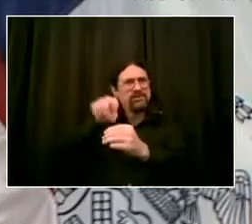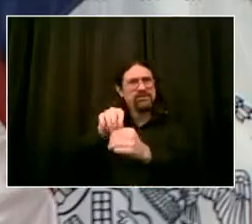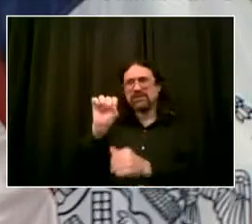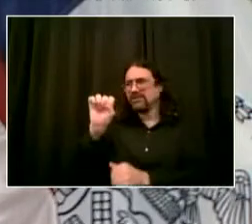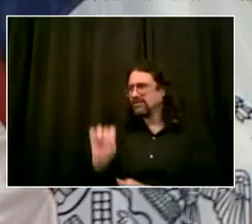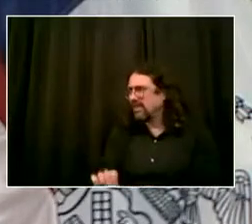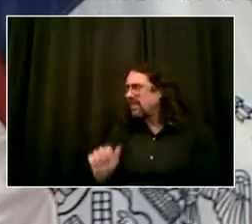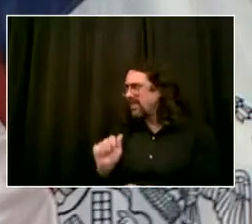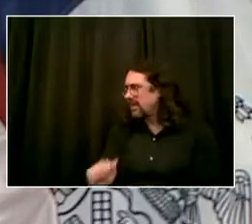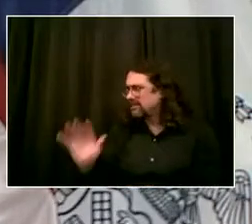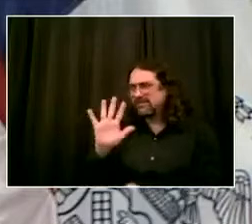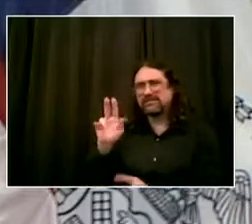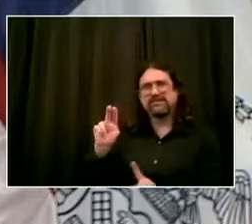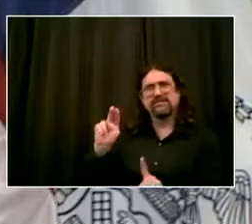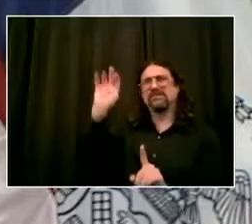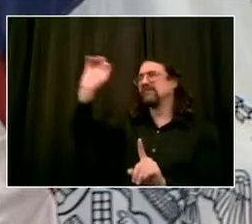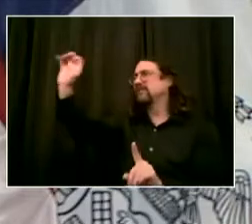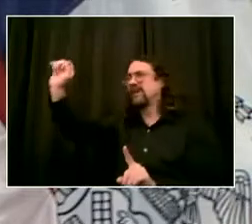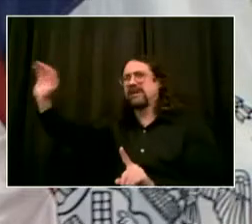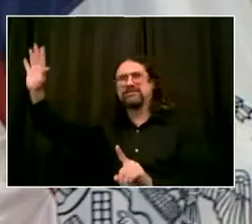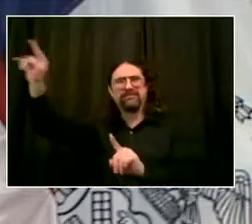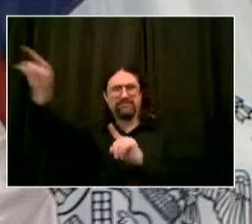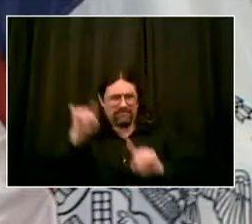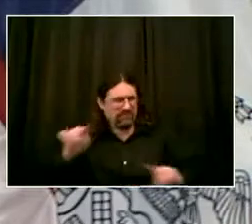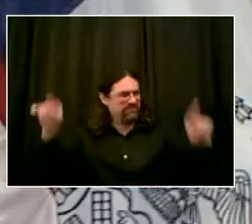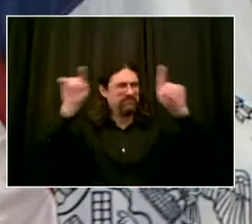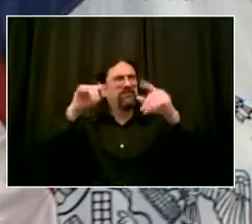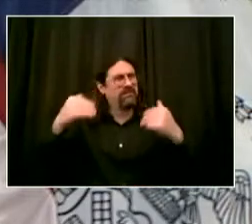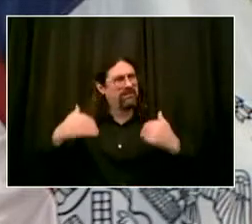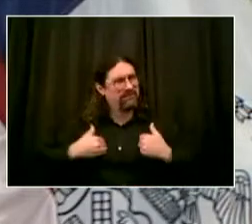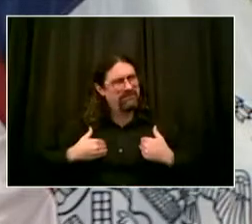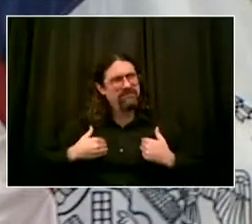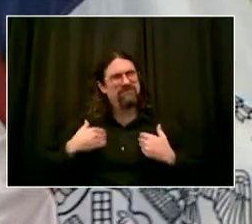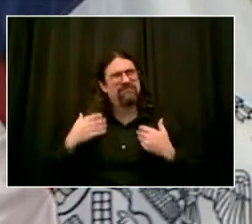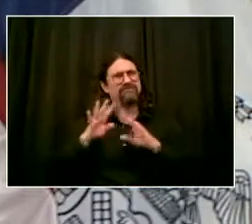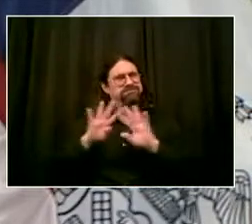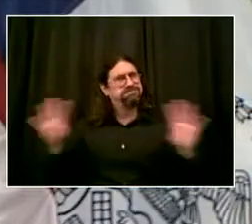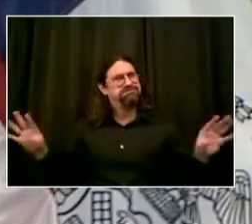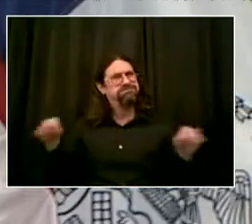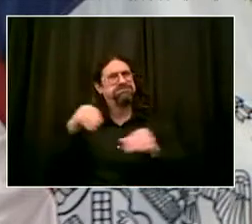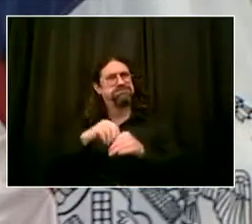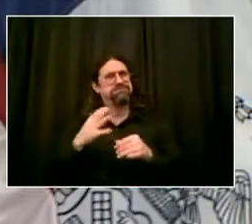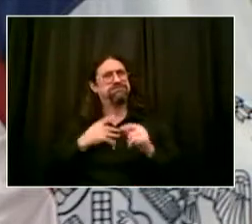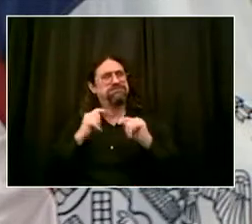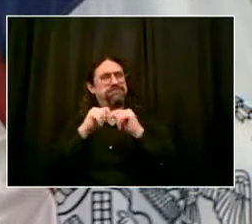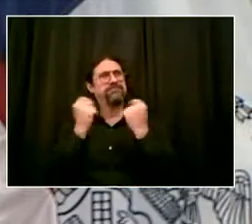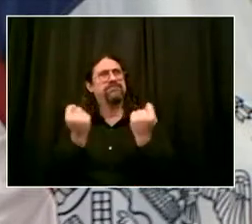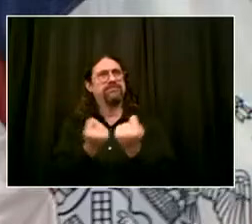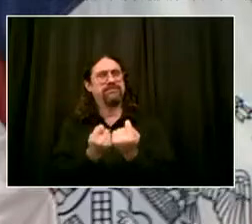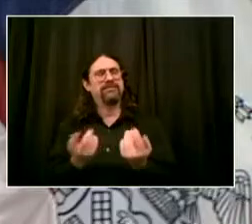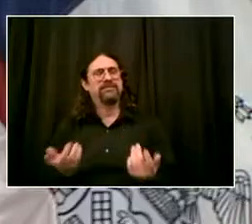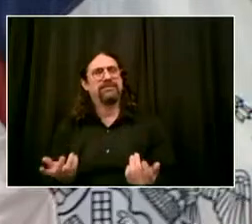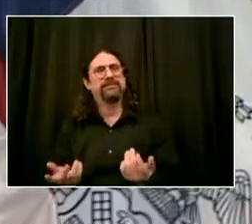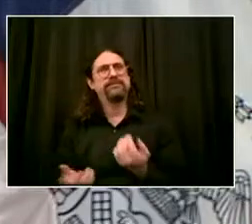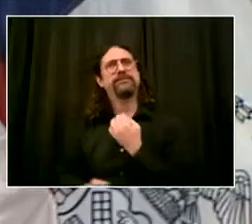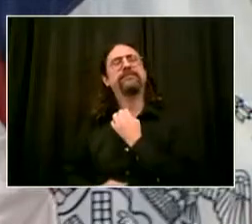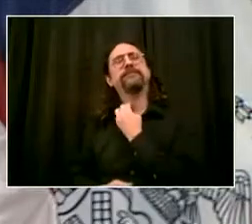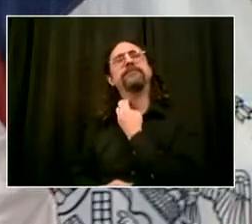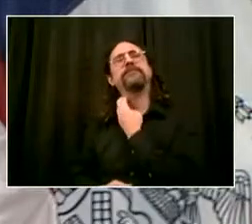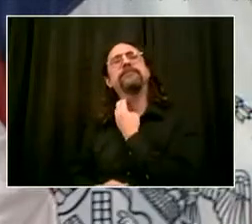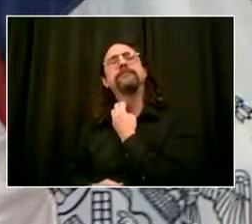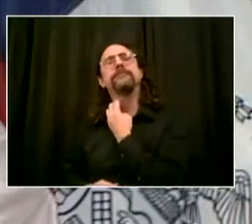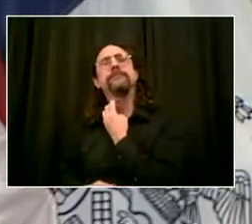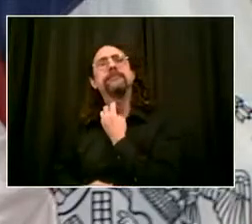that there were um instances in which we didn't articulate I didn't articulate well enough the chancellor did not